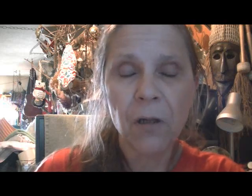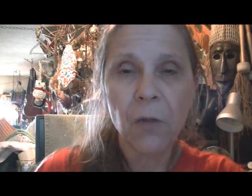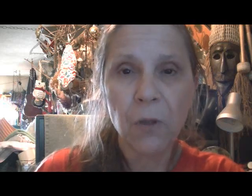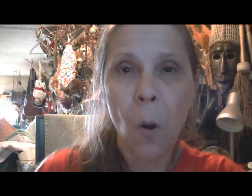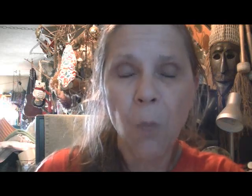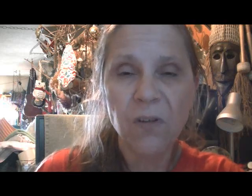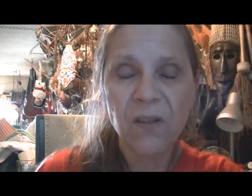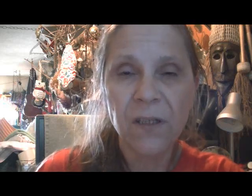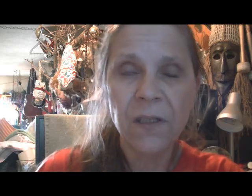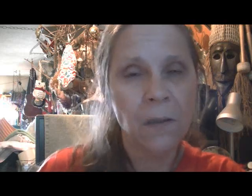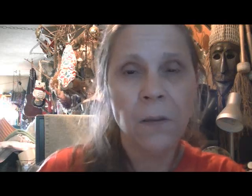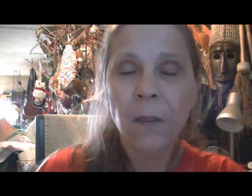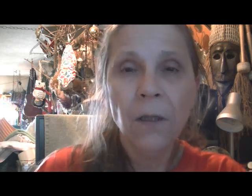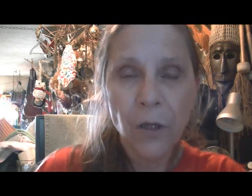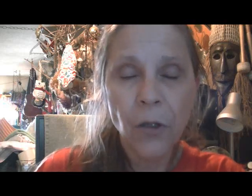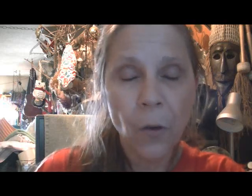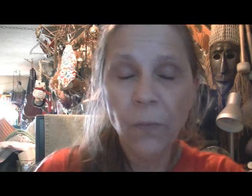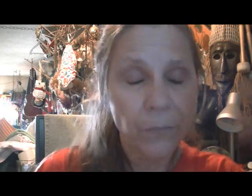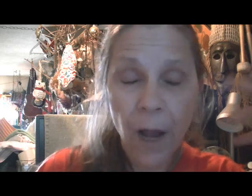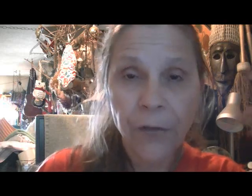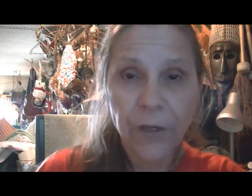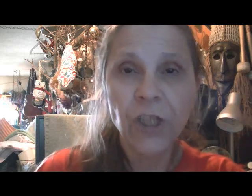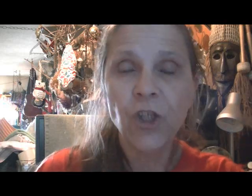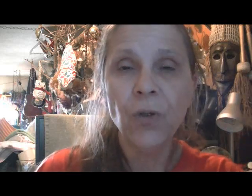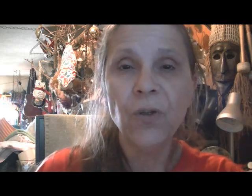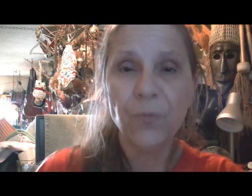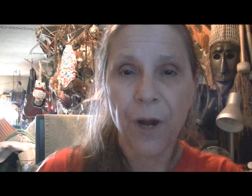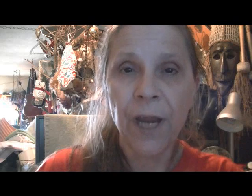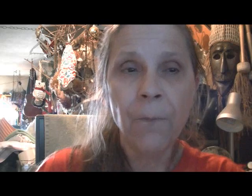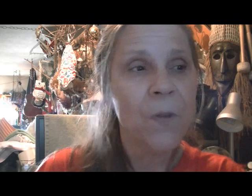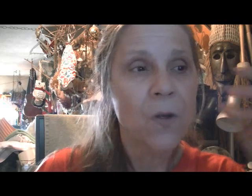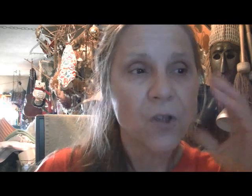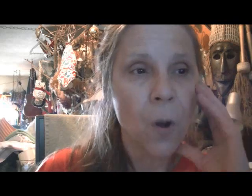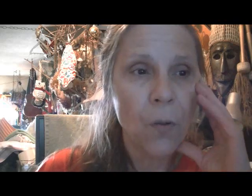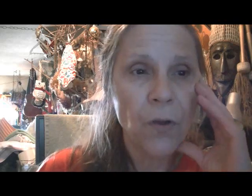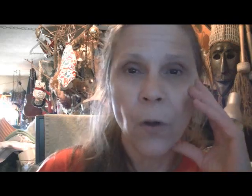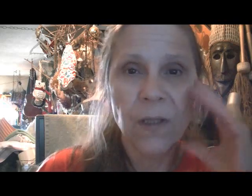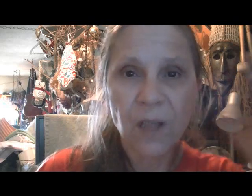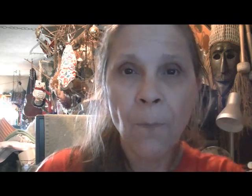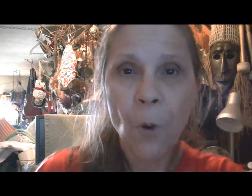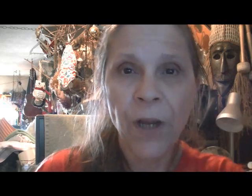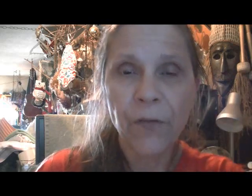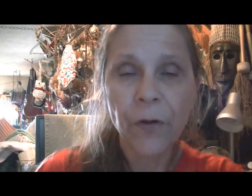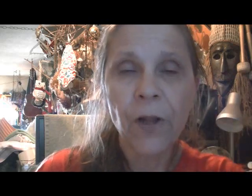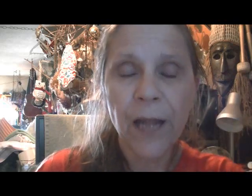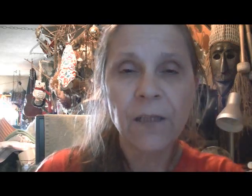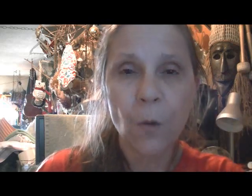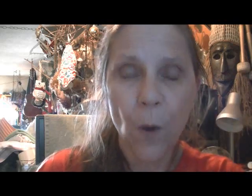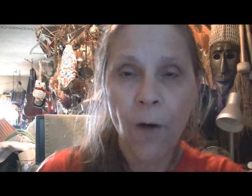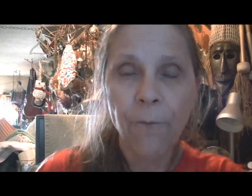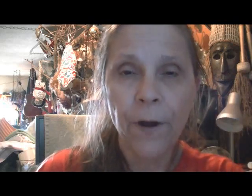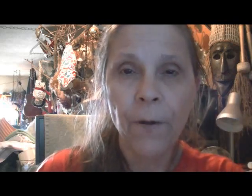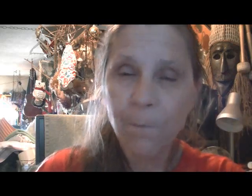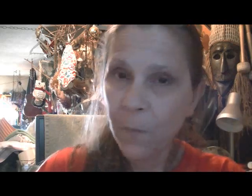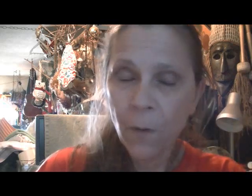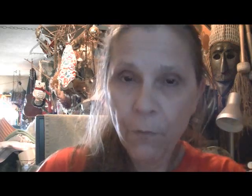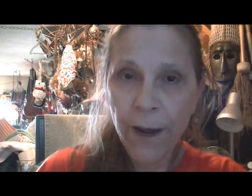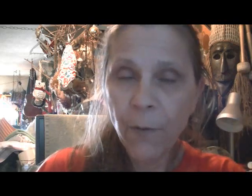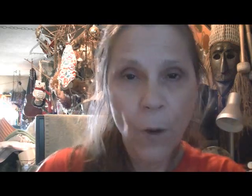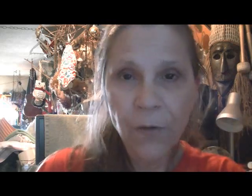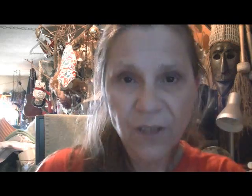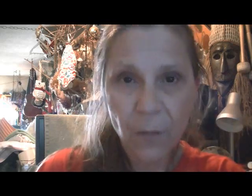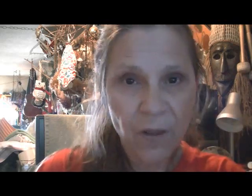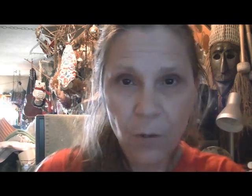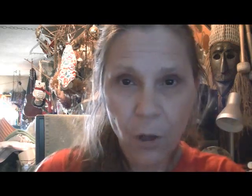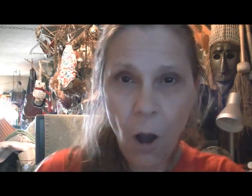they're struggling with homelessness and, you know, other issues, right? So, you know, at some point they're collecting welfare,